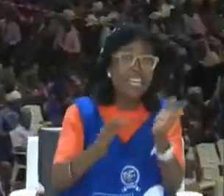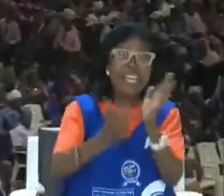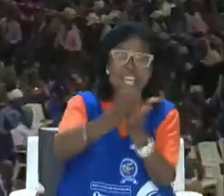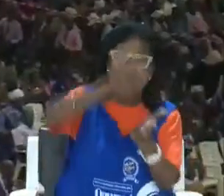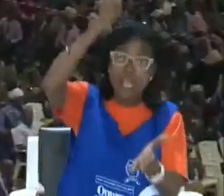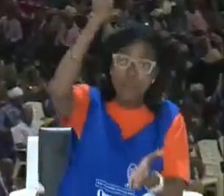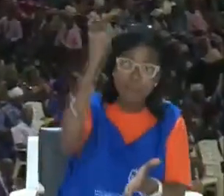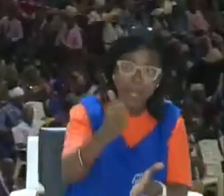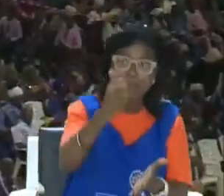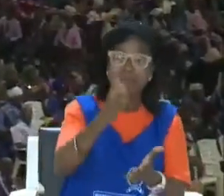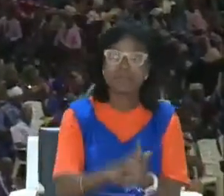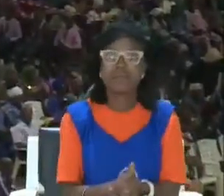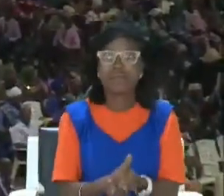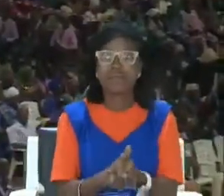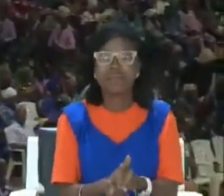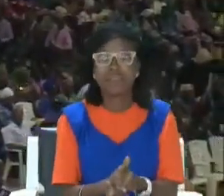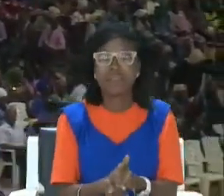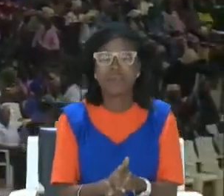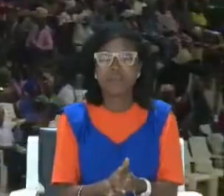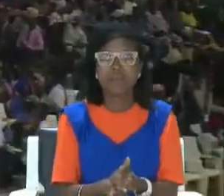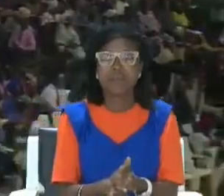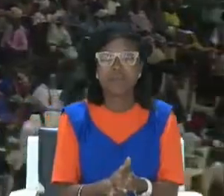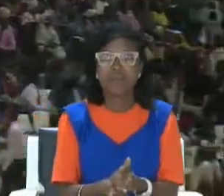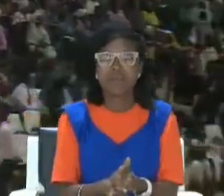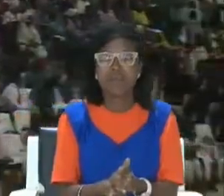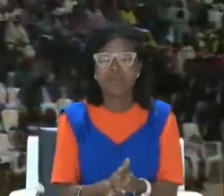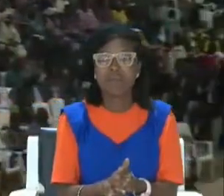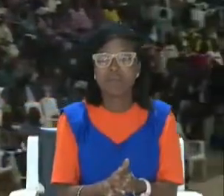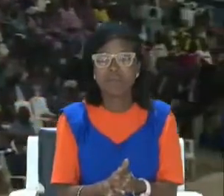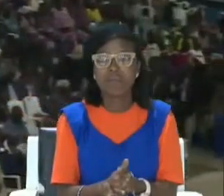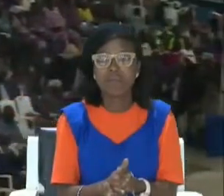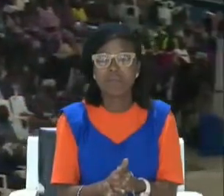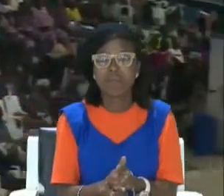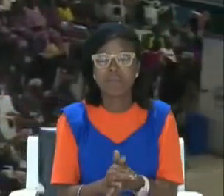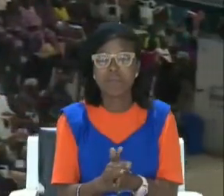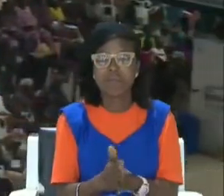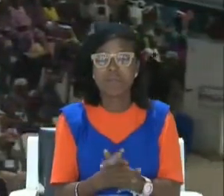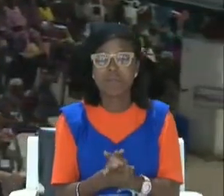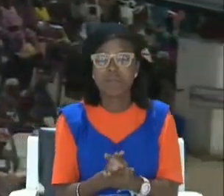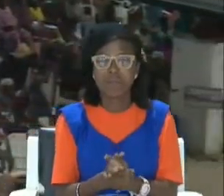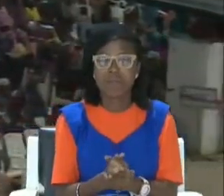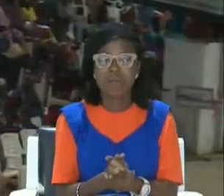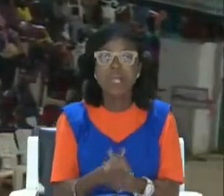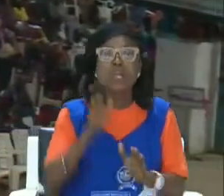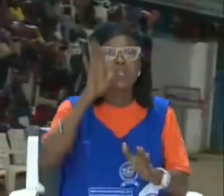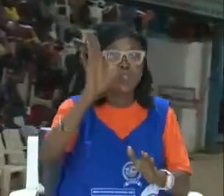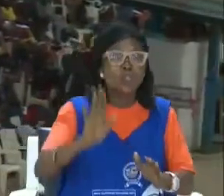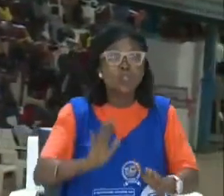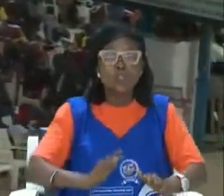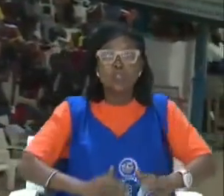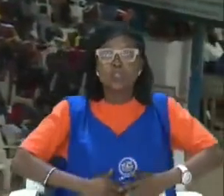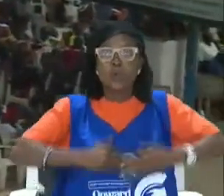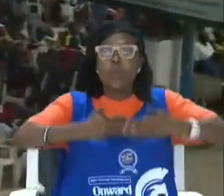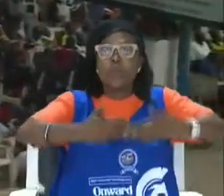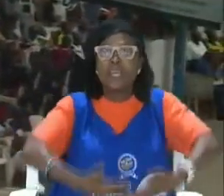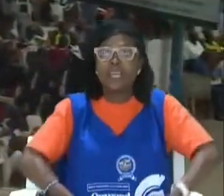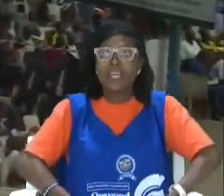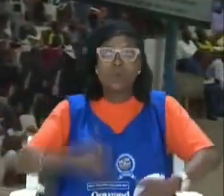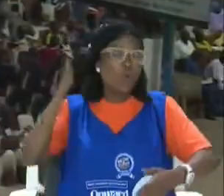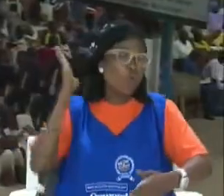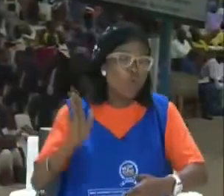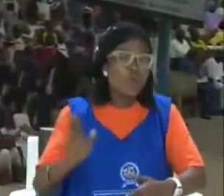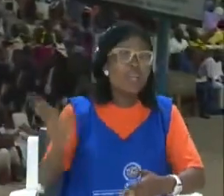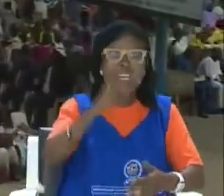Yeah. Your pregnancy will not